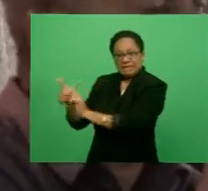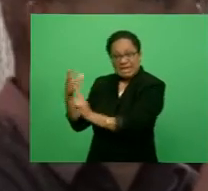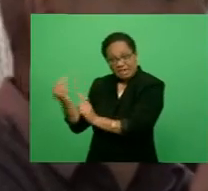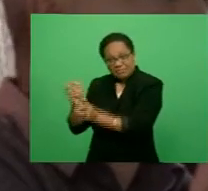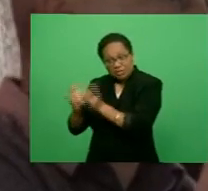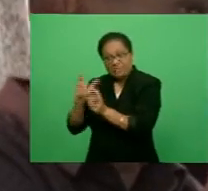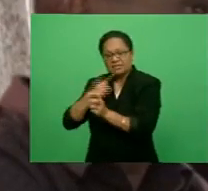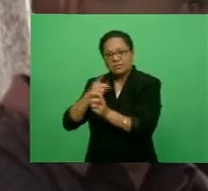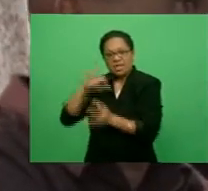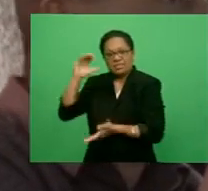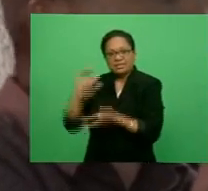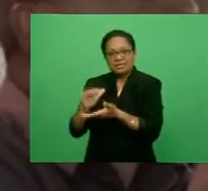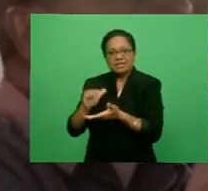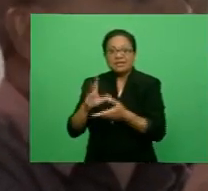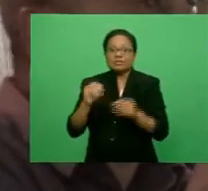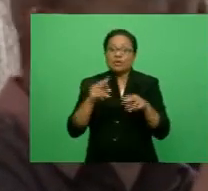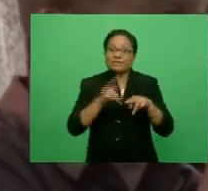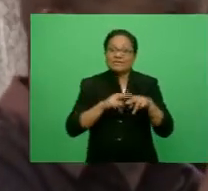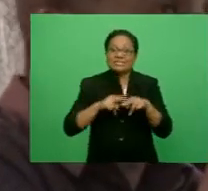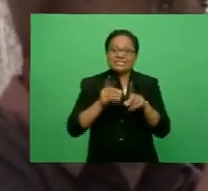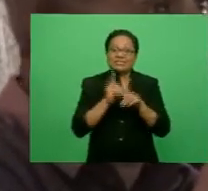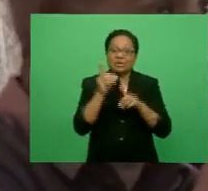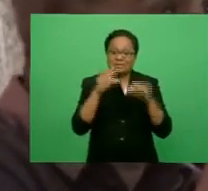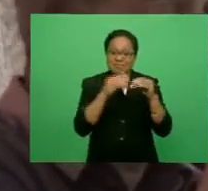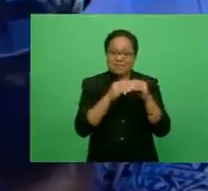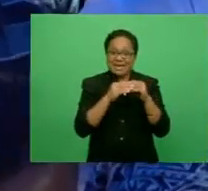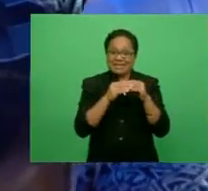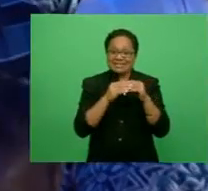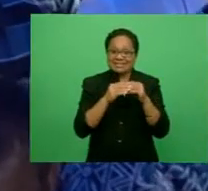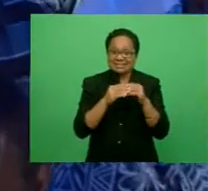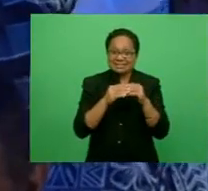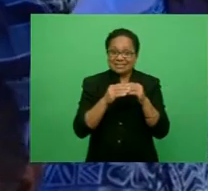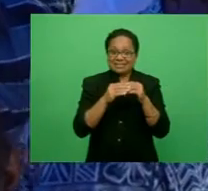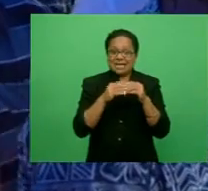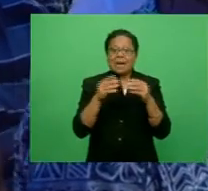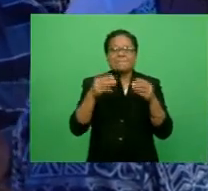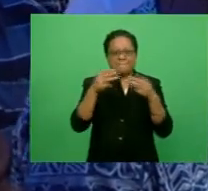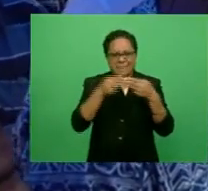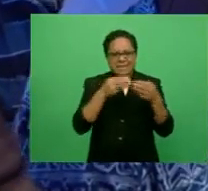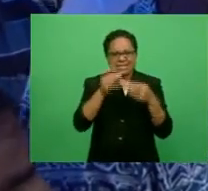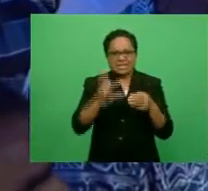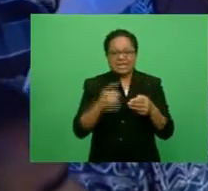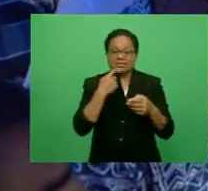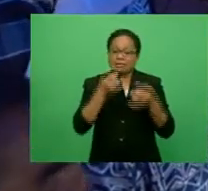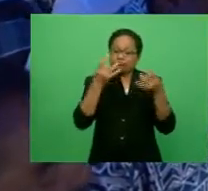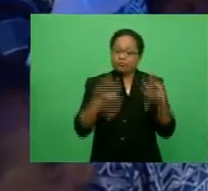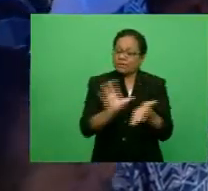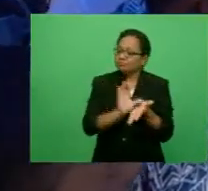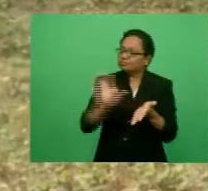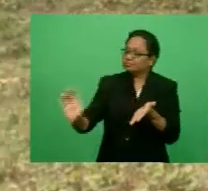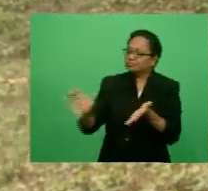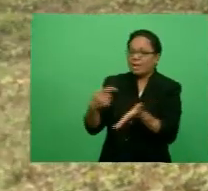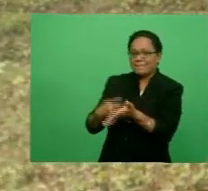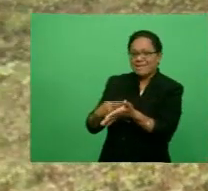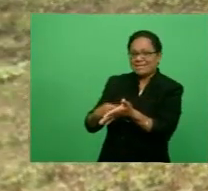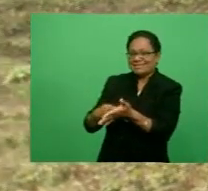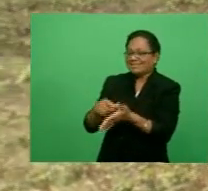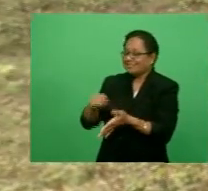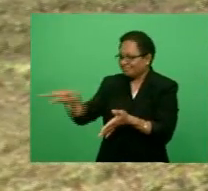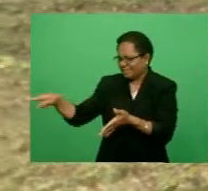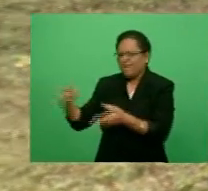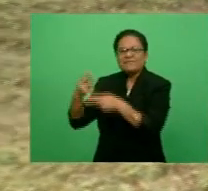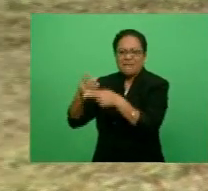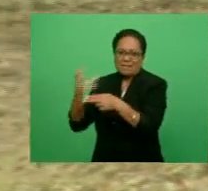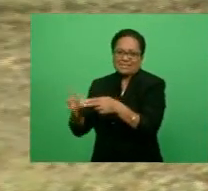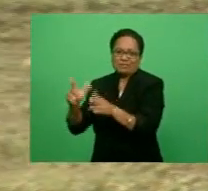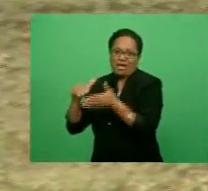Fiji Development Bank General Manager Shekat Ali says they're willing to provide the relevant financial support needed by the farmers to up